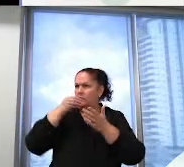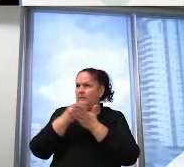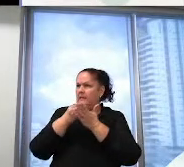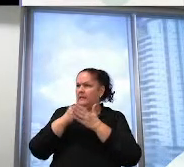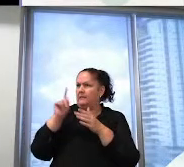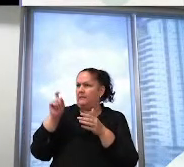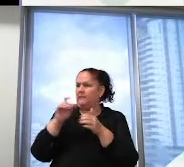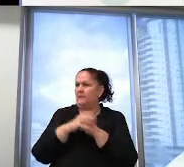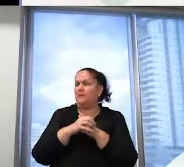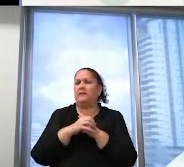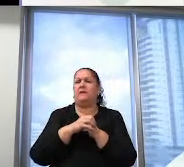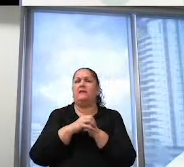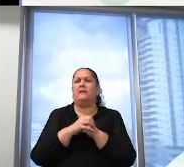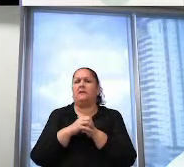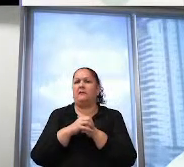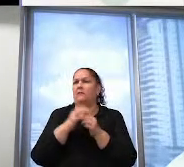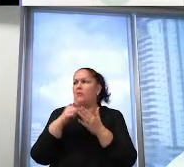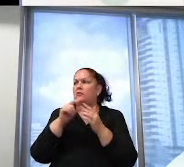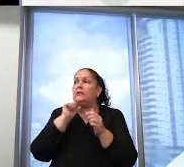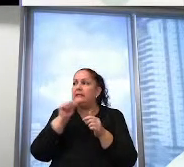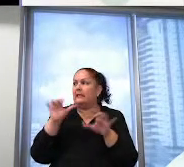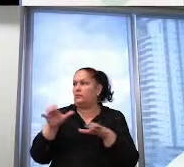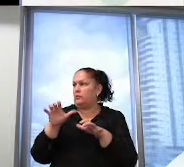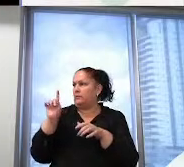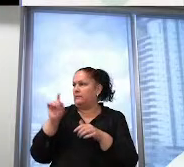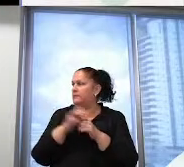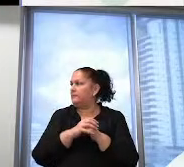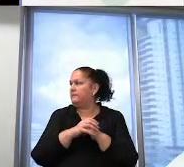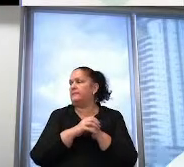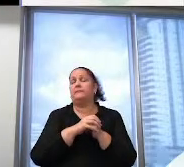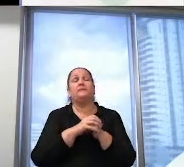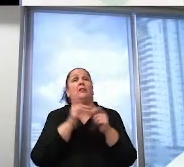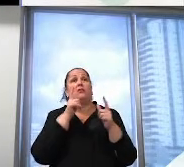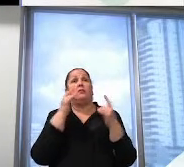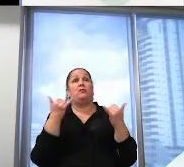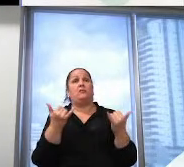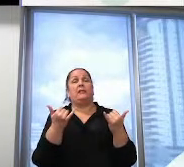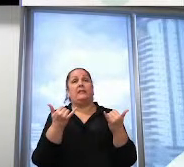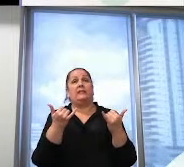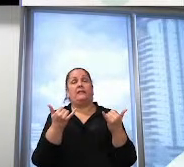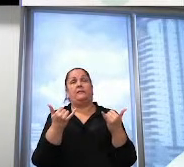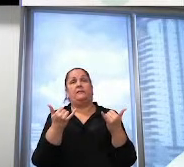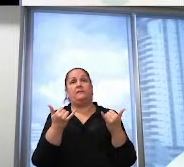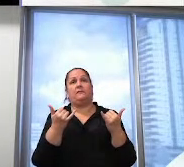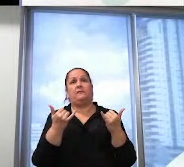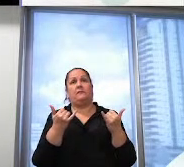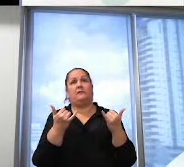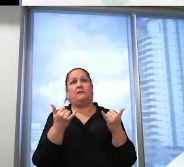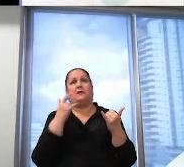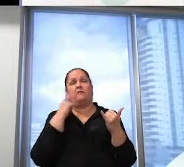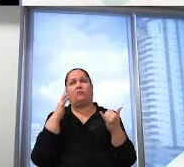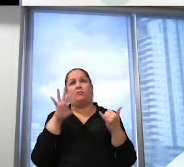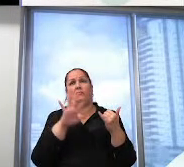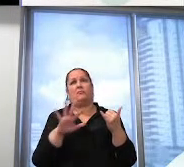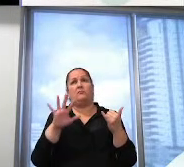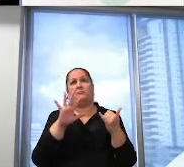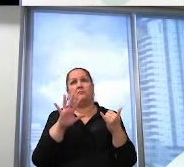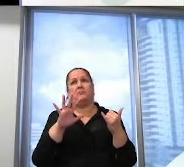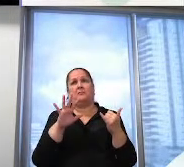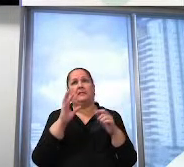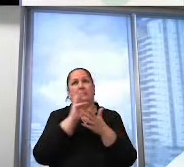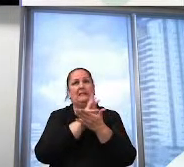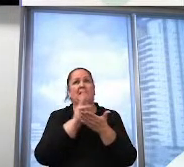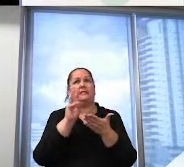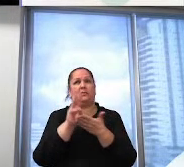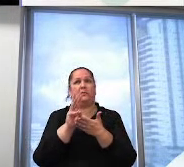that you would otherwise want to undertake are you not doing? At this point, and for